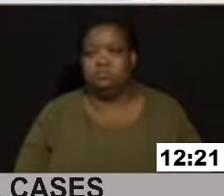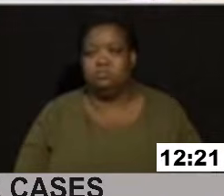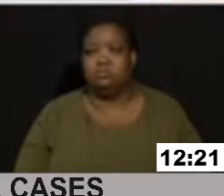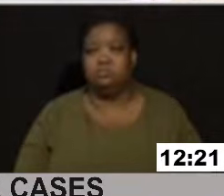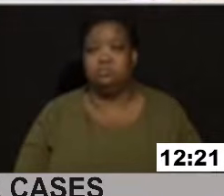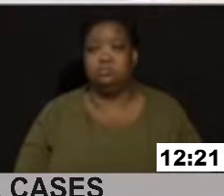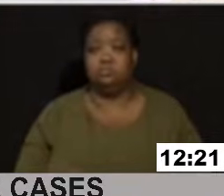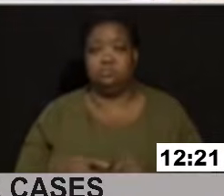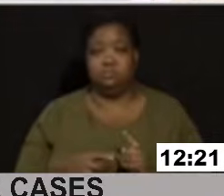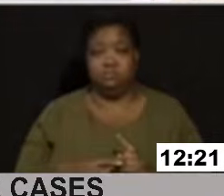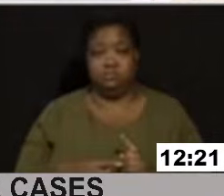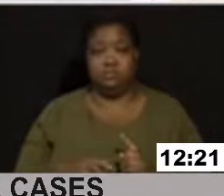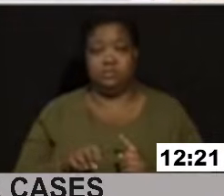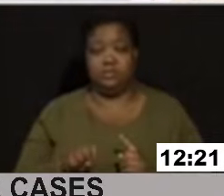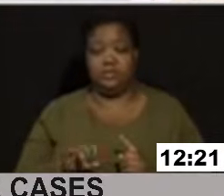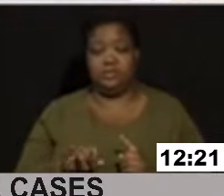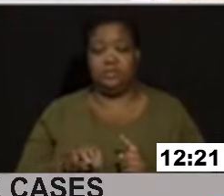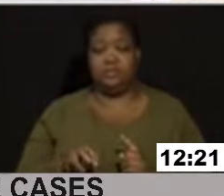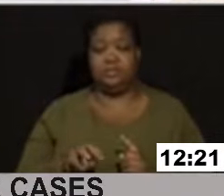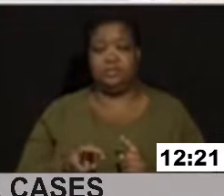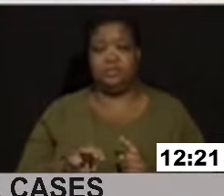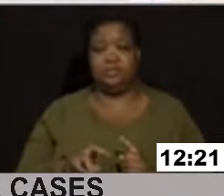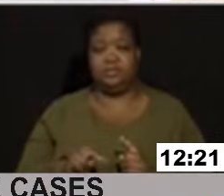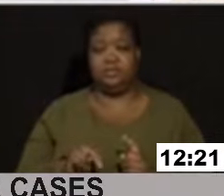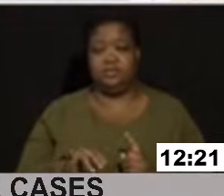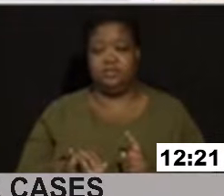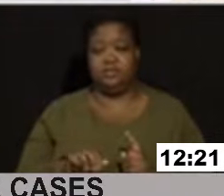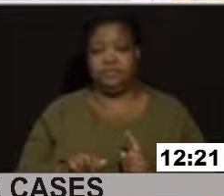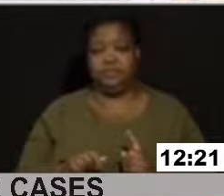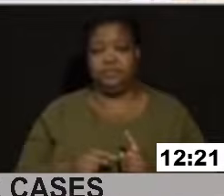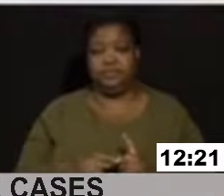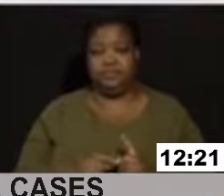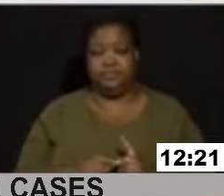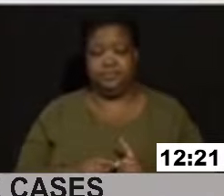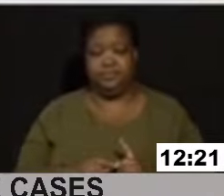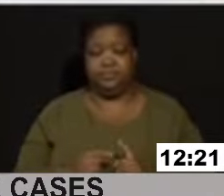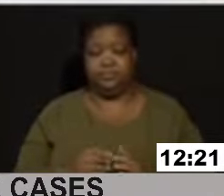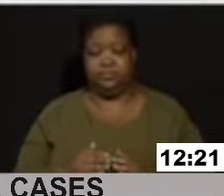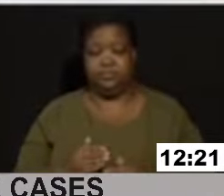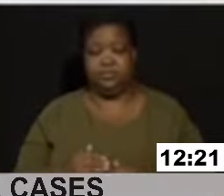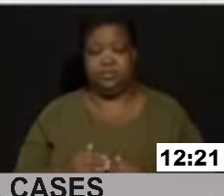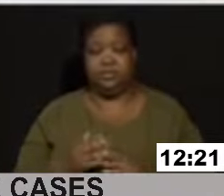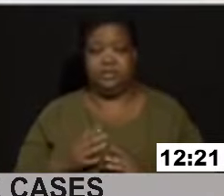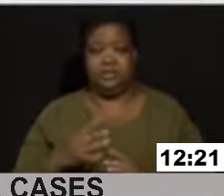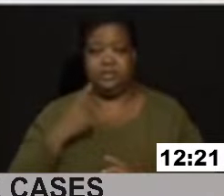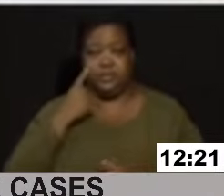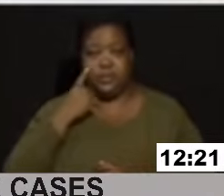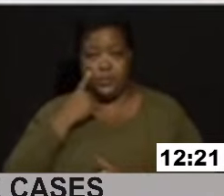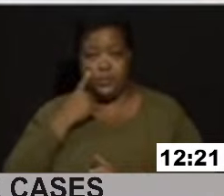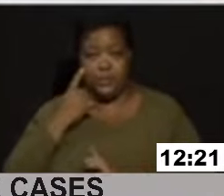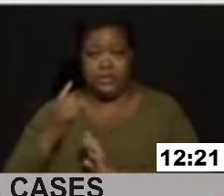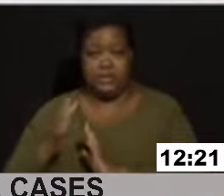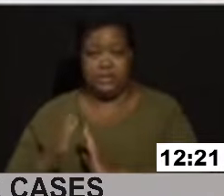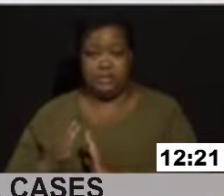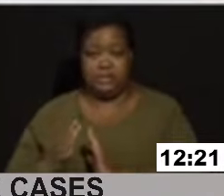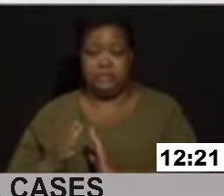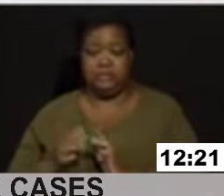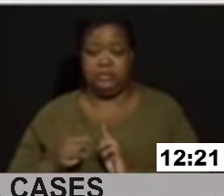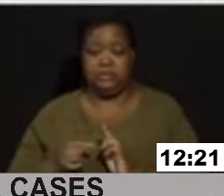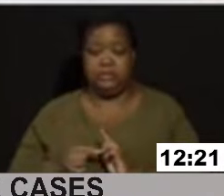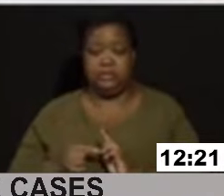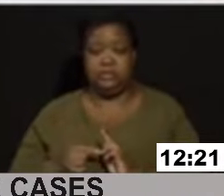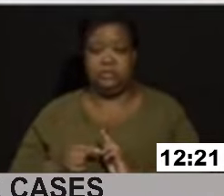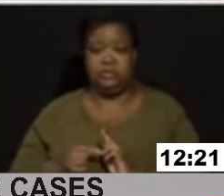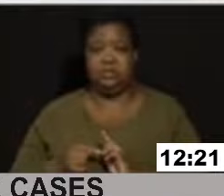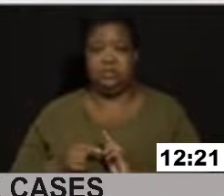Mr. Seminya? Thank you, Chair. The next witness is